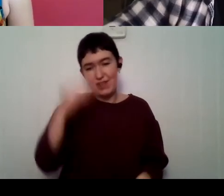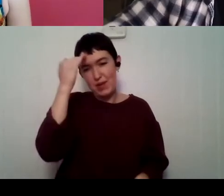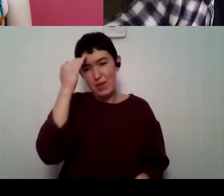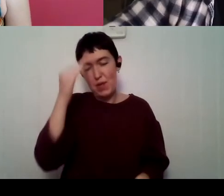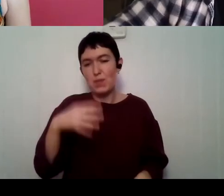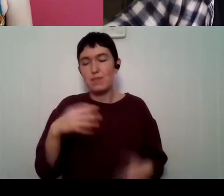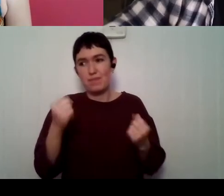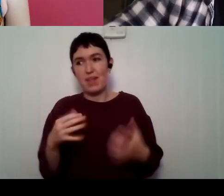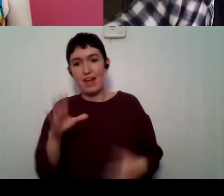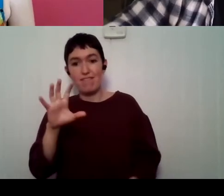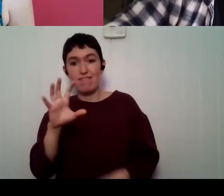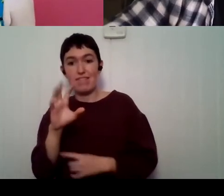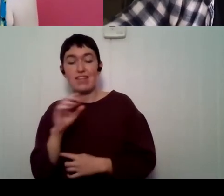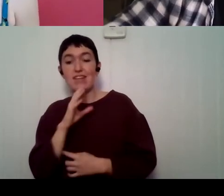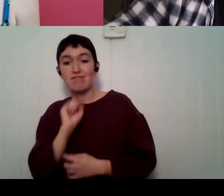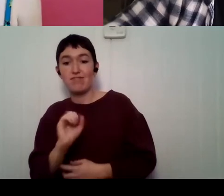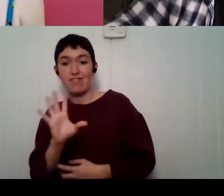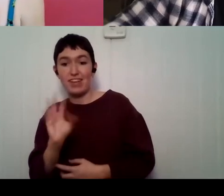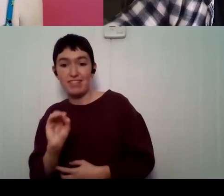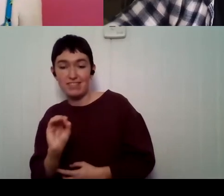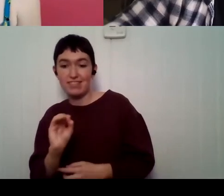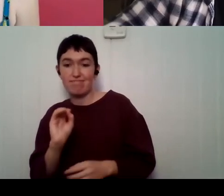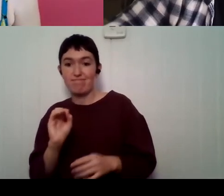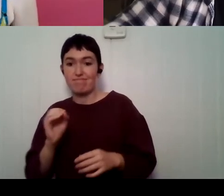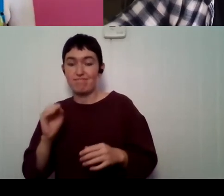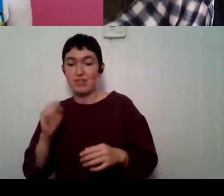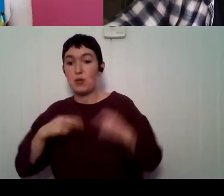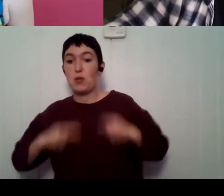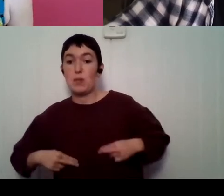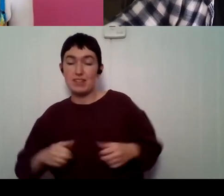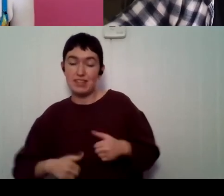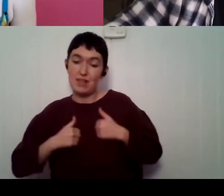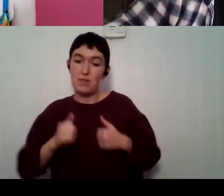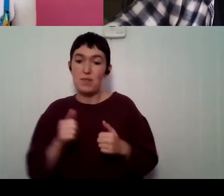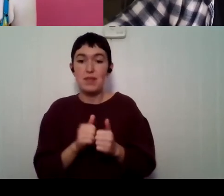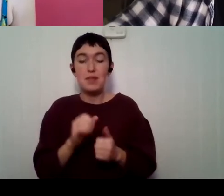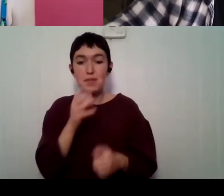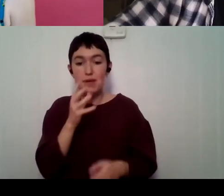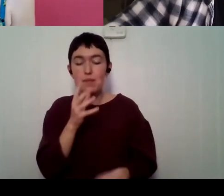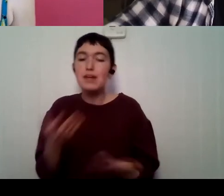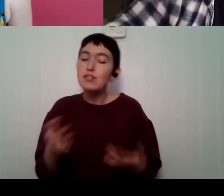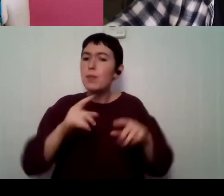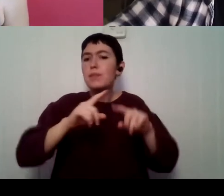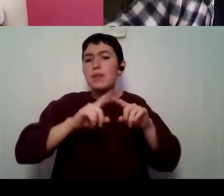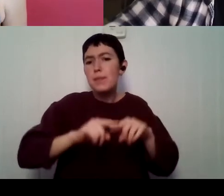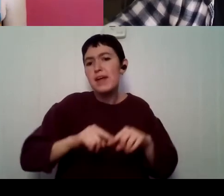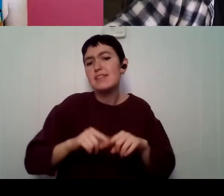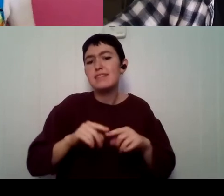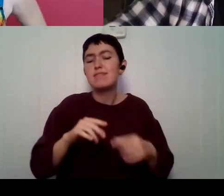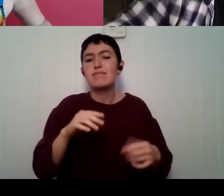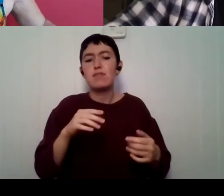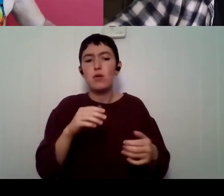So they stay with their mom. They're on their mom for 3 years, which is a very long time. So it really does depend on the primates and the environment and